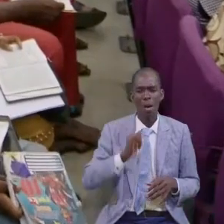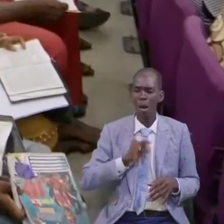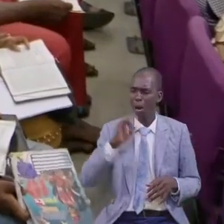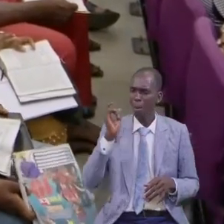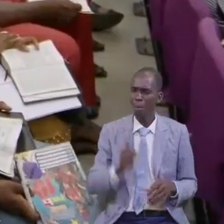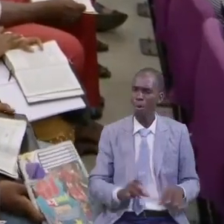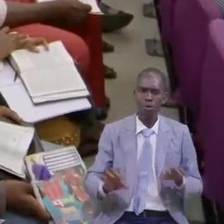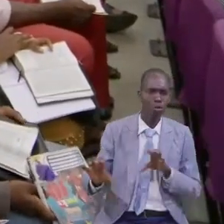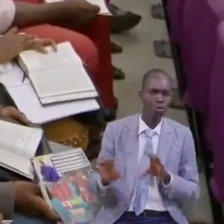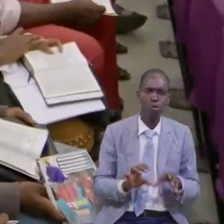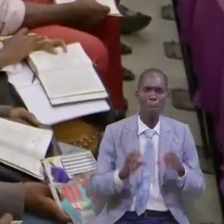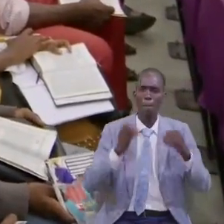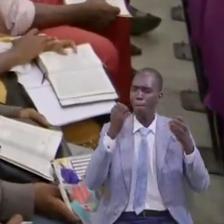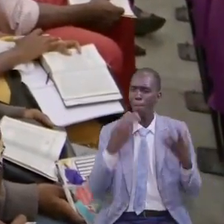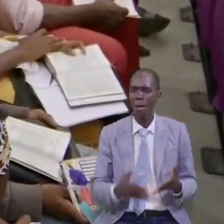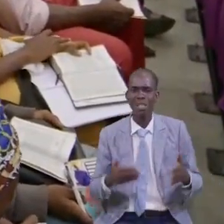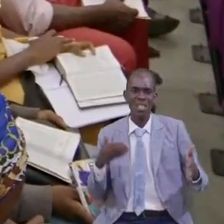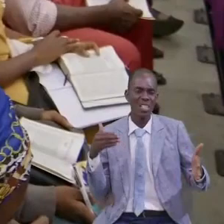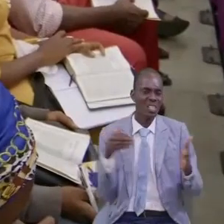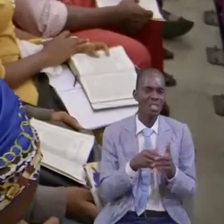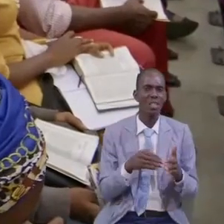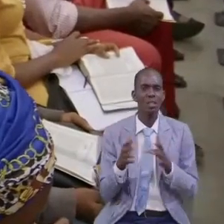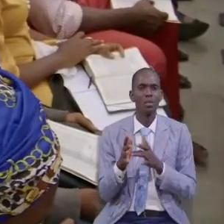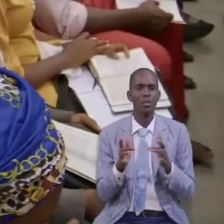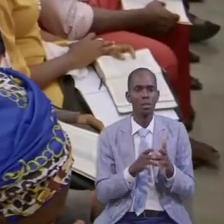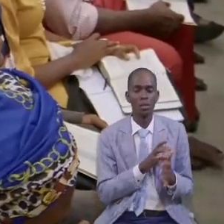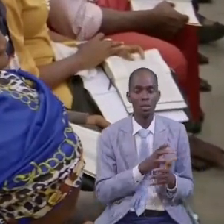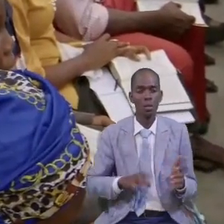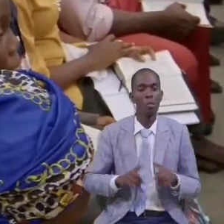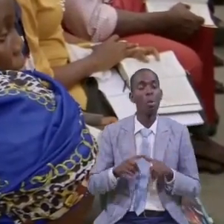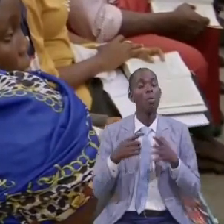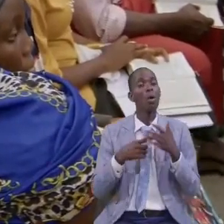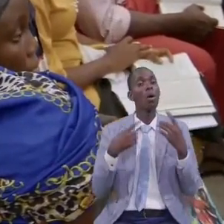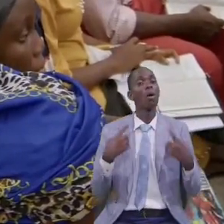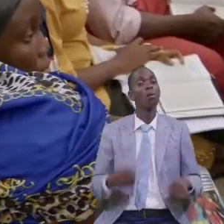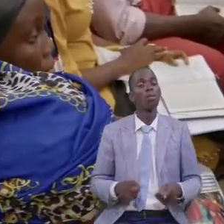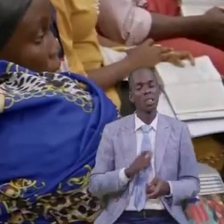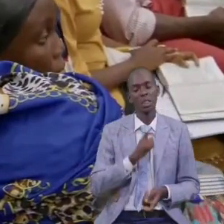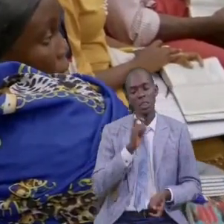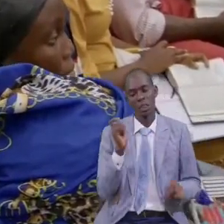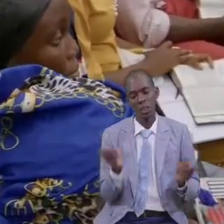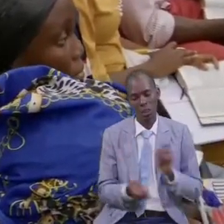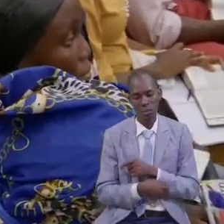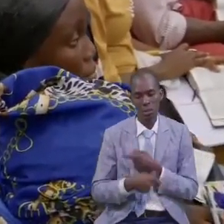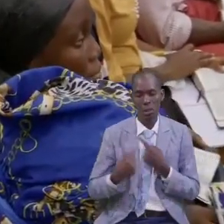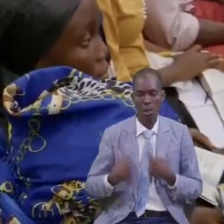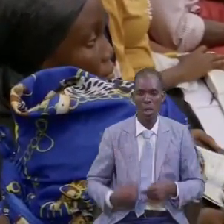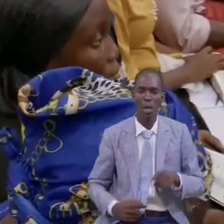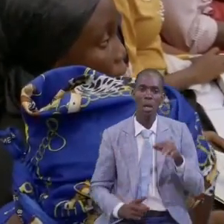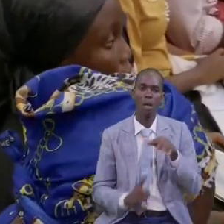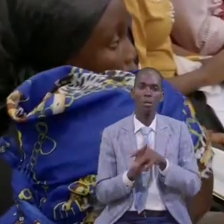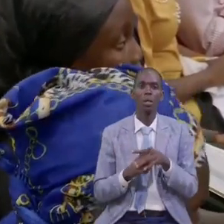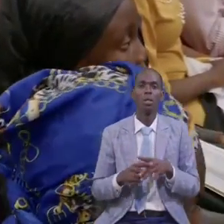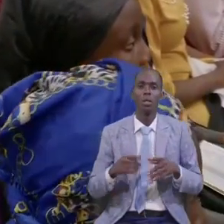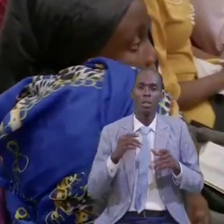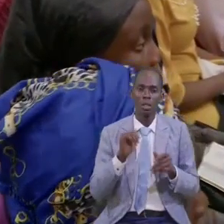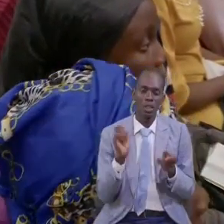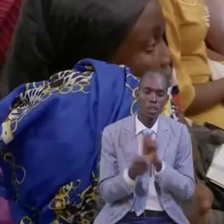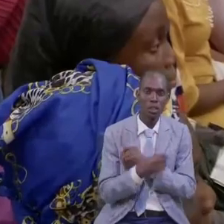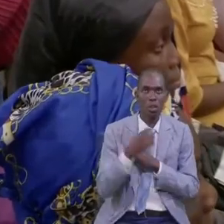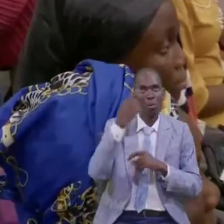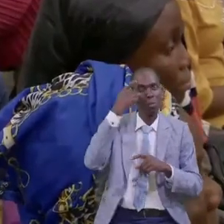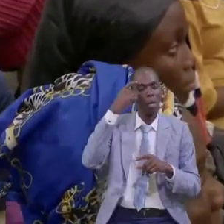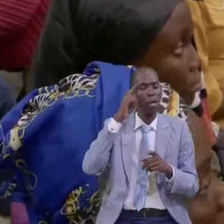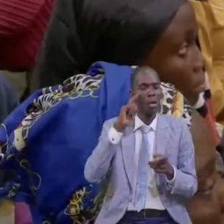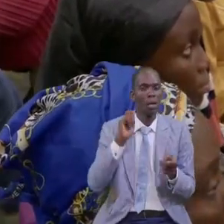Lord Jesus, but conversion came, transformation came, a change of life came, a change of direction